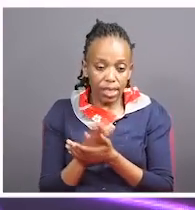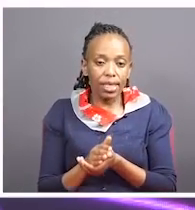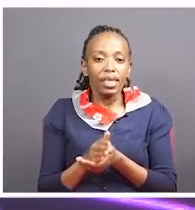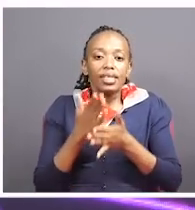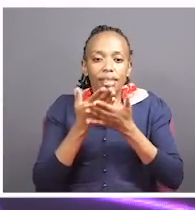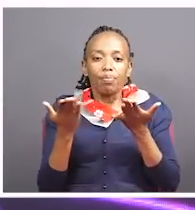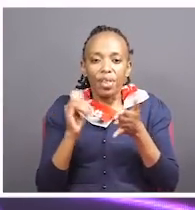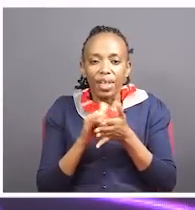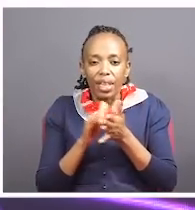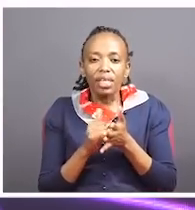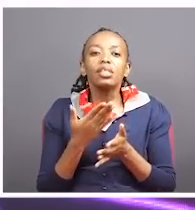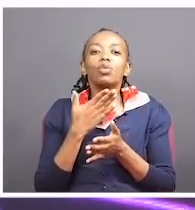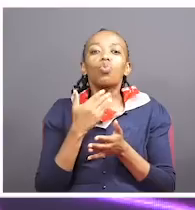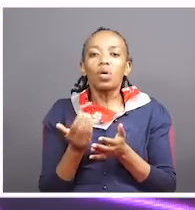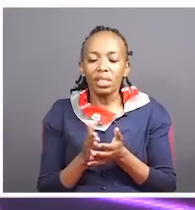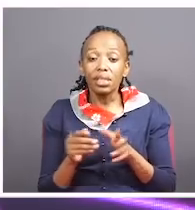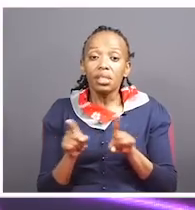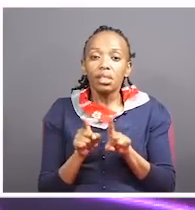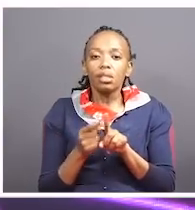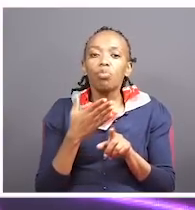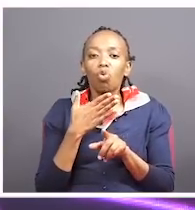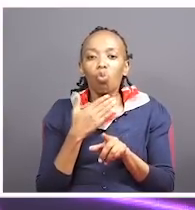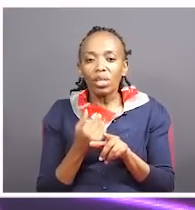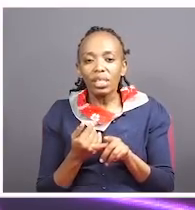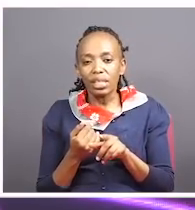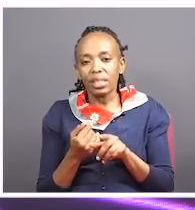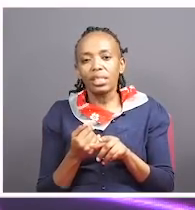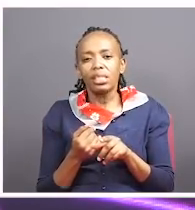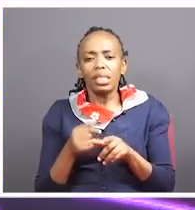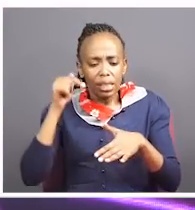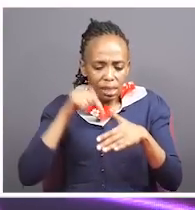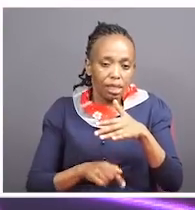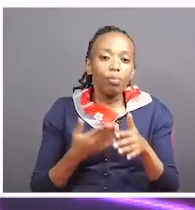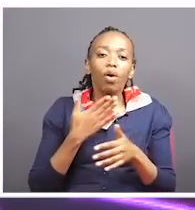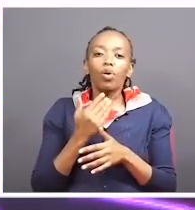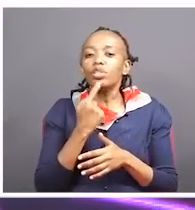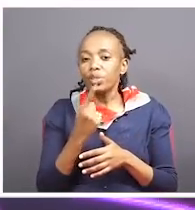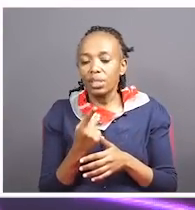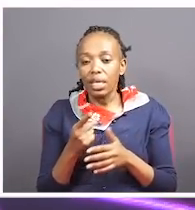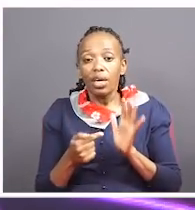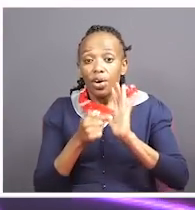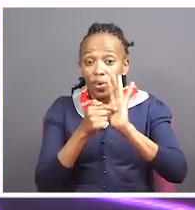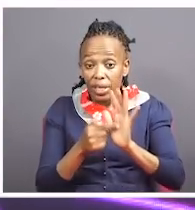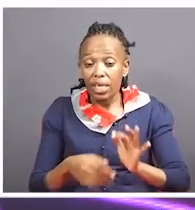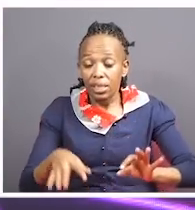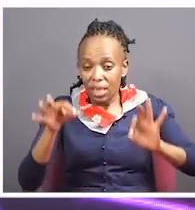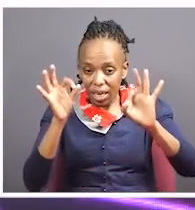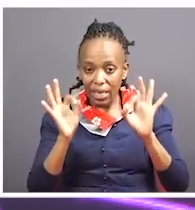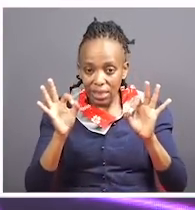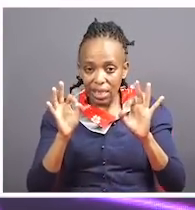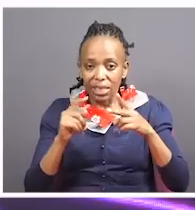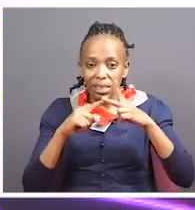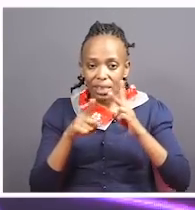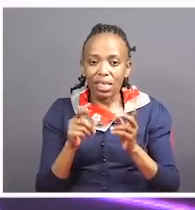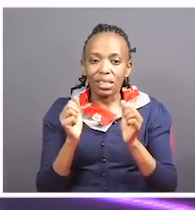him. It was something that he wanted, and he wanted badly. And I want to say that radiant